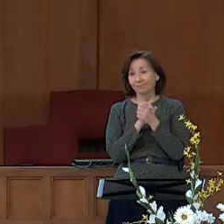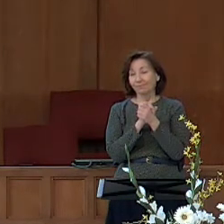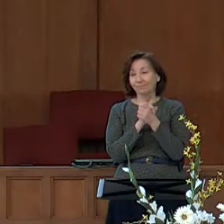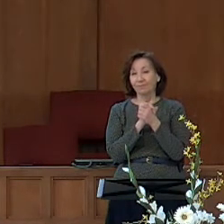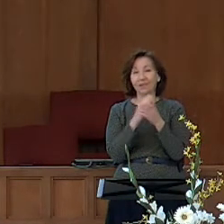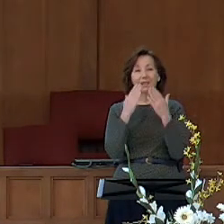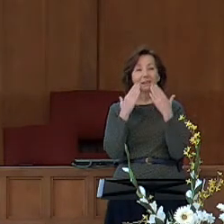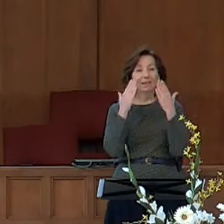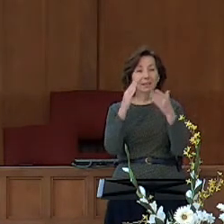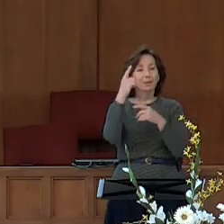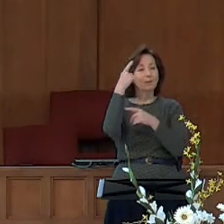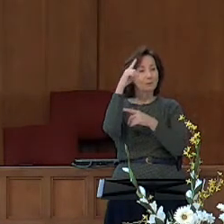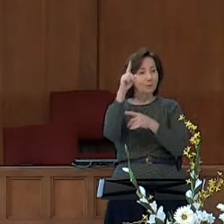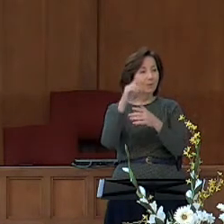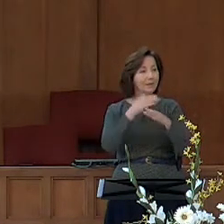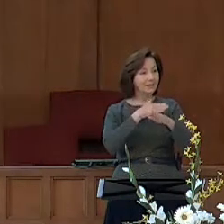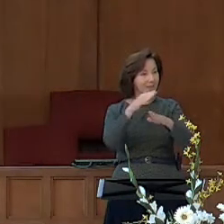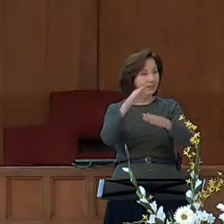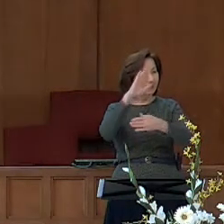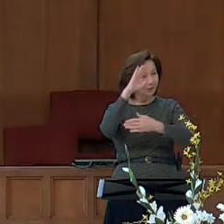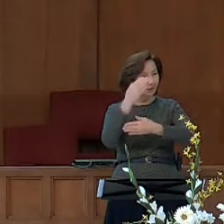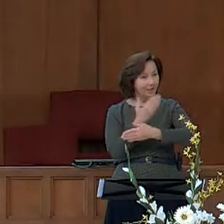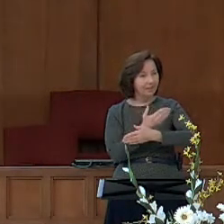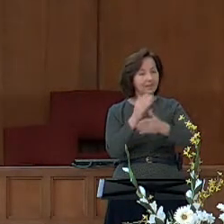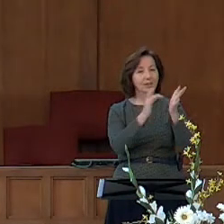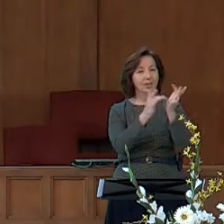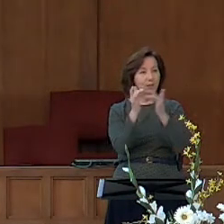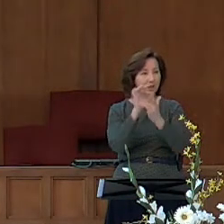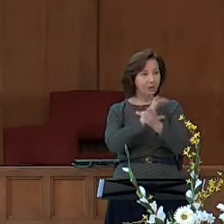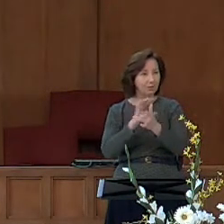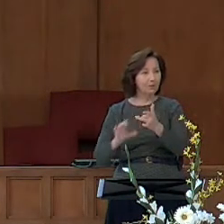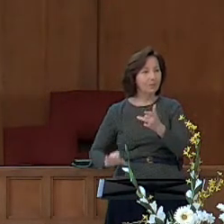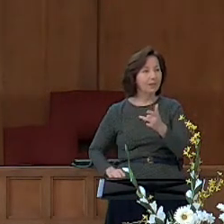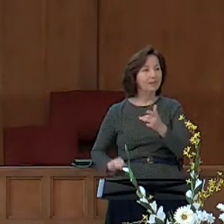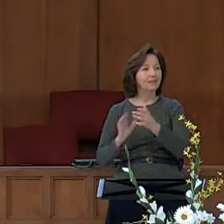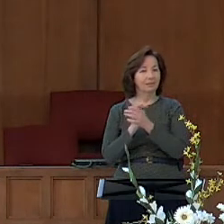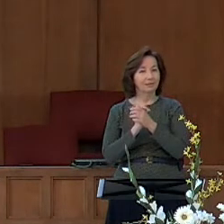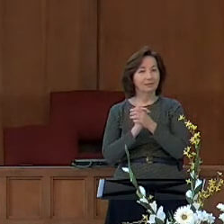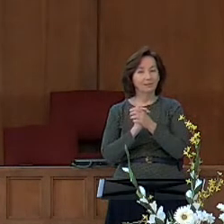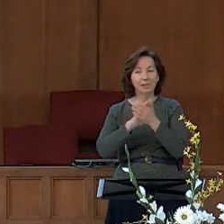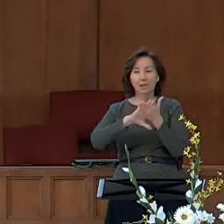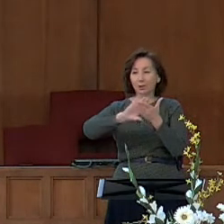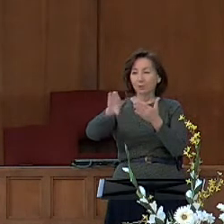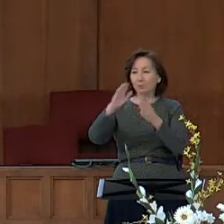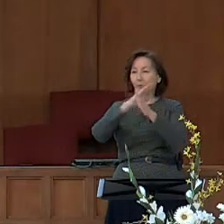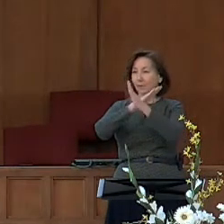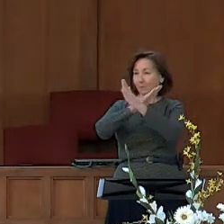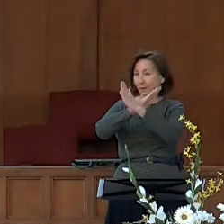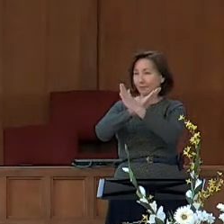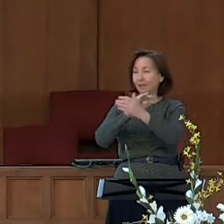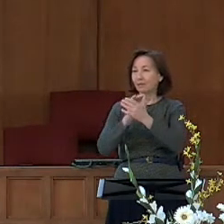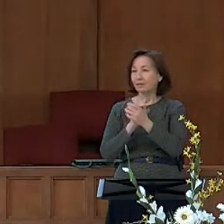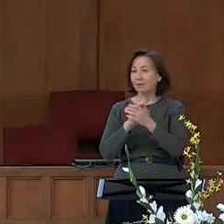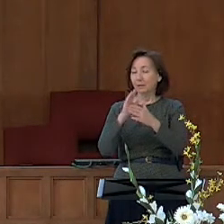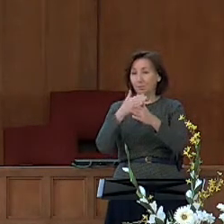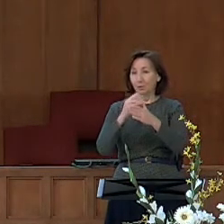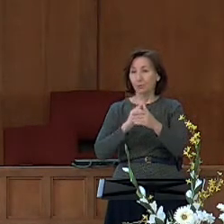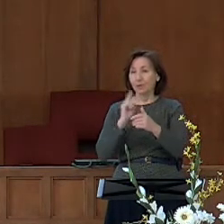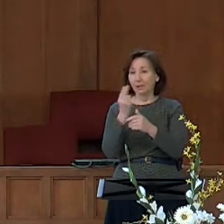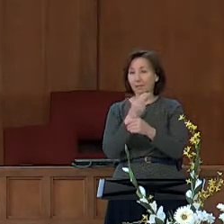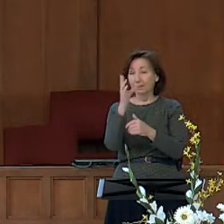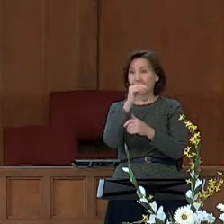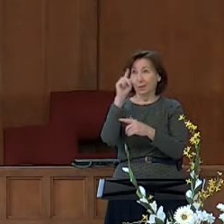Thank you for sending your Son, Jesus Christ, to remove the barrier between us and you.